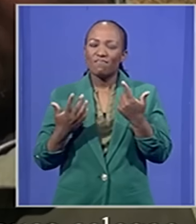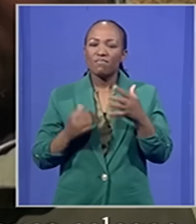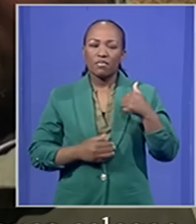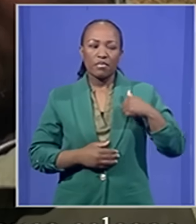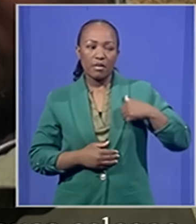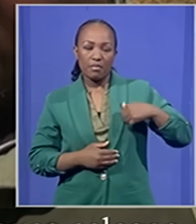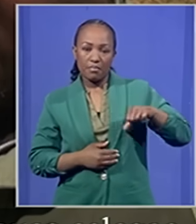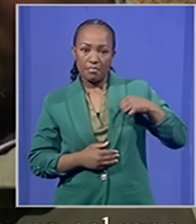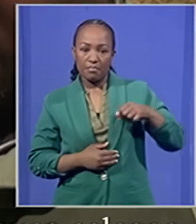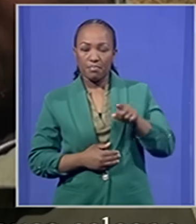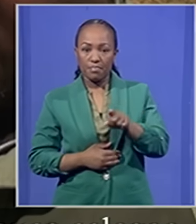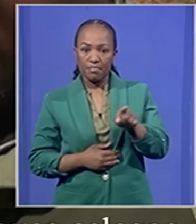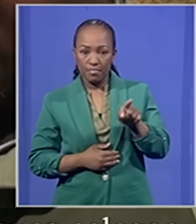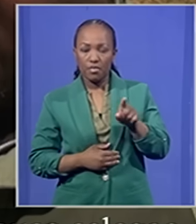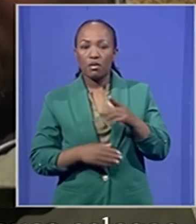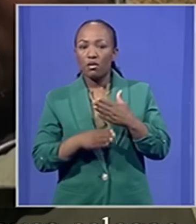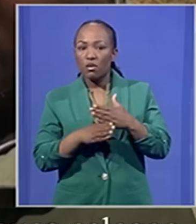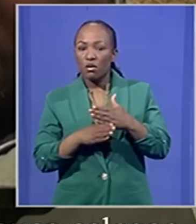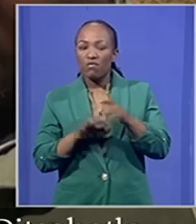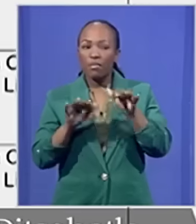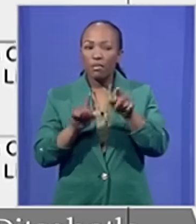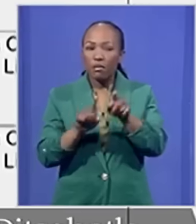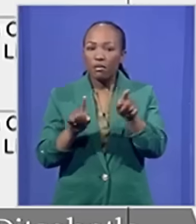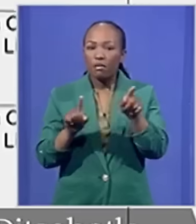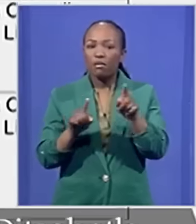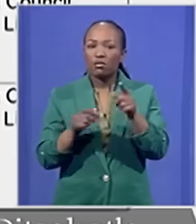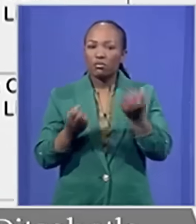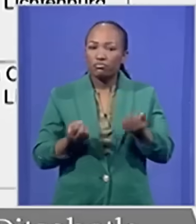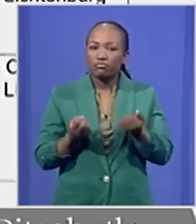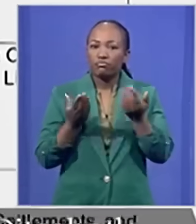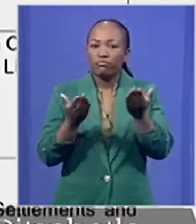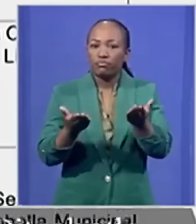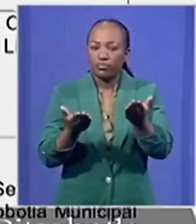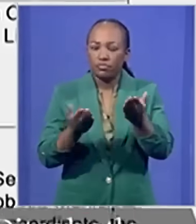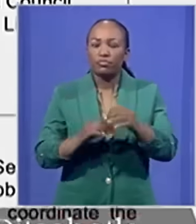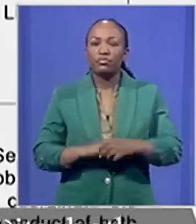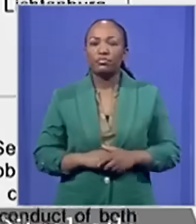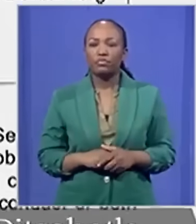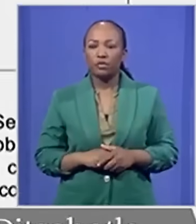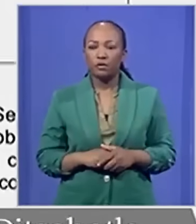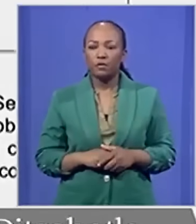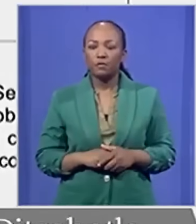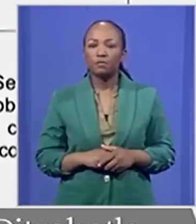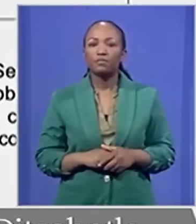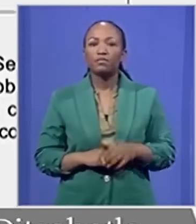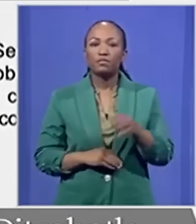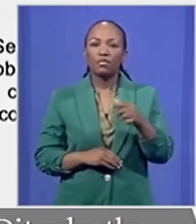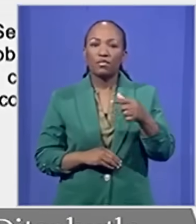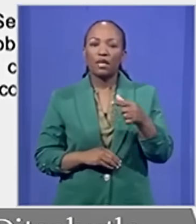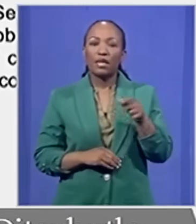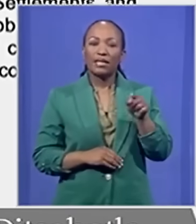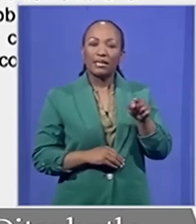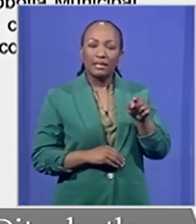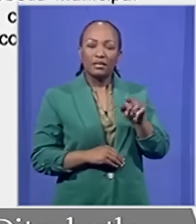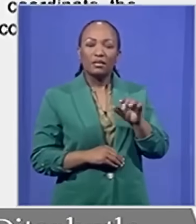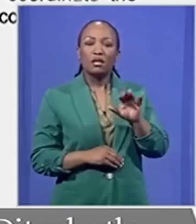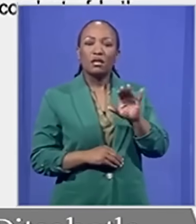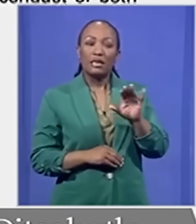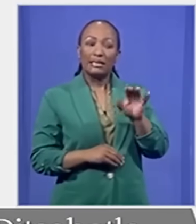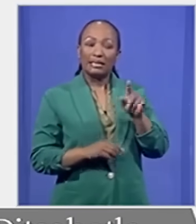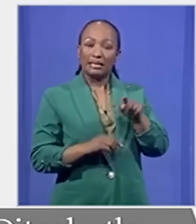re direle setšhaba sa rena. Tona ya lefapha la bosetšhaba la dipuso tshwaraganelo Velinkosini Hlabisa o tlile go kopana